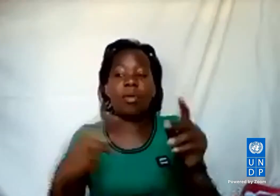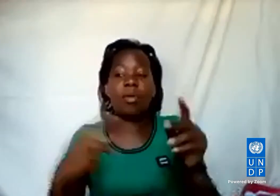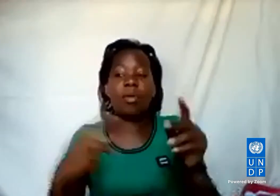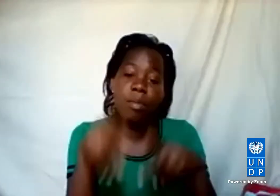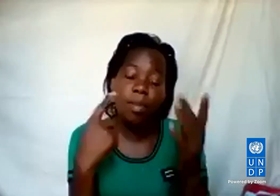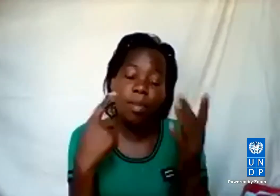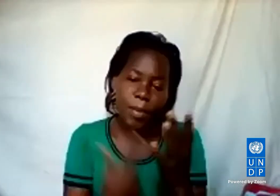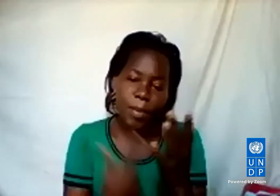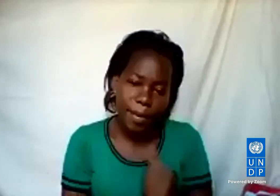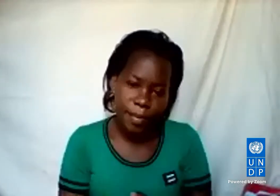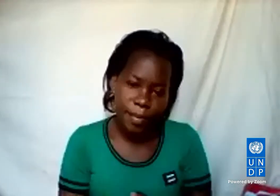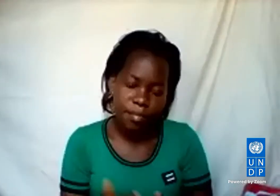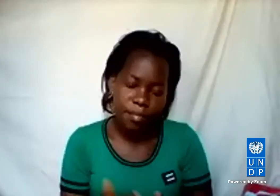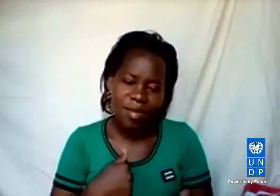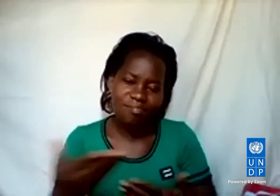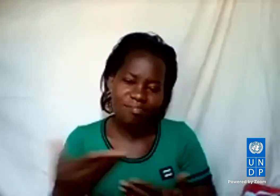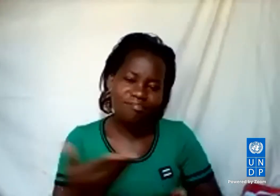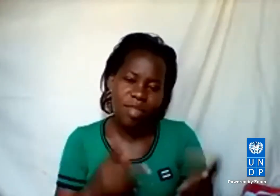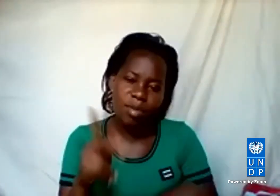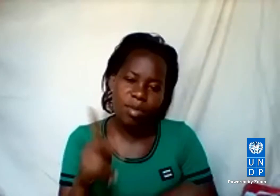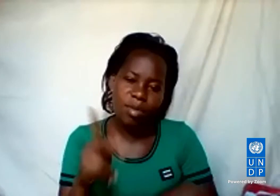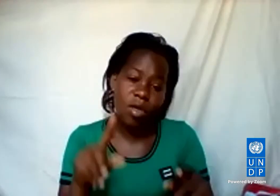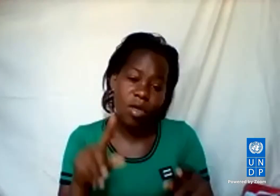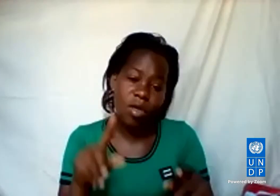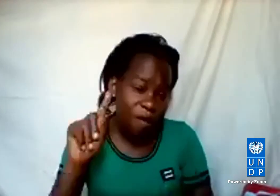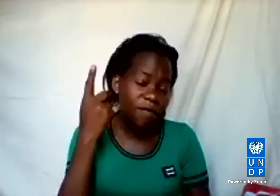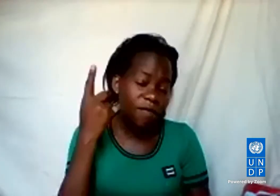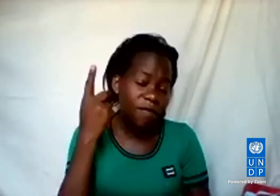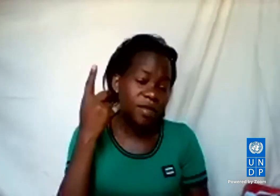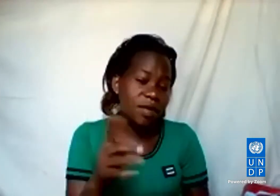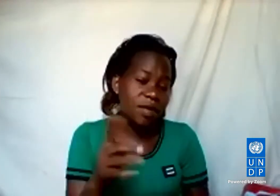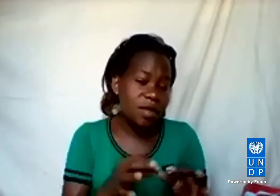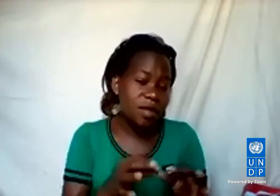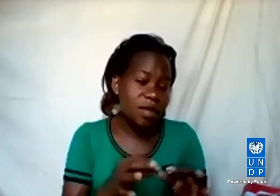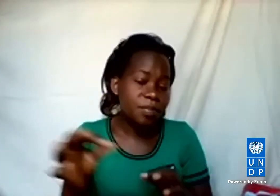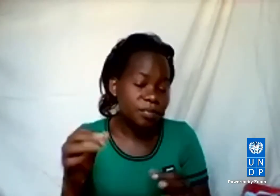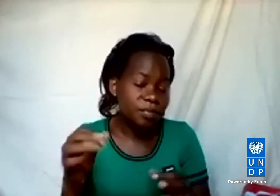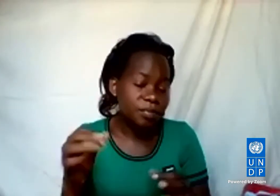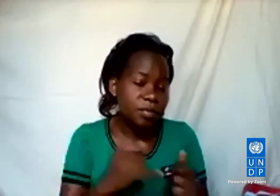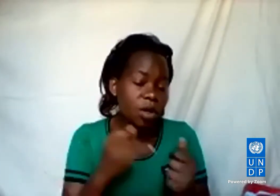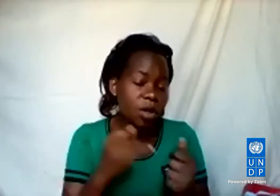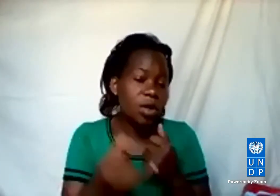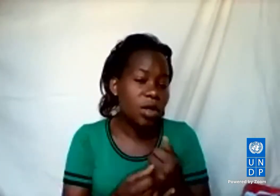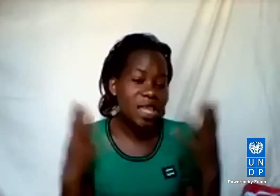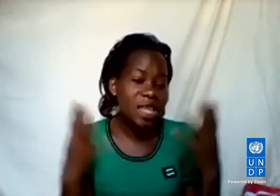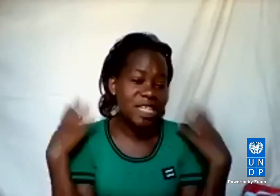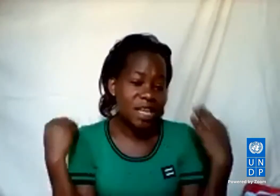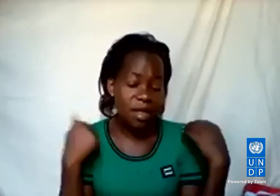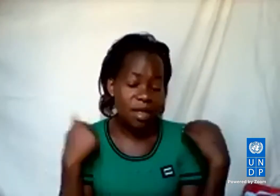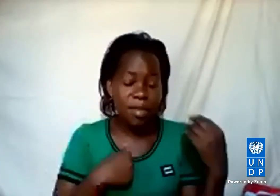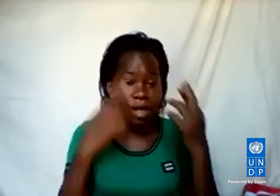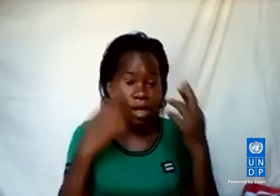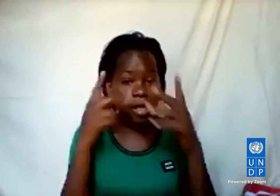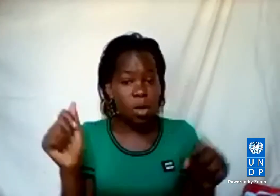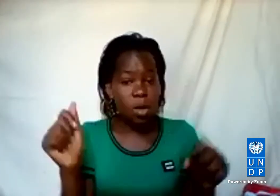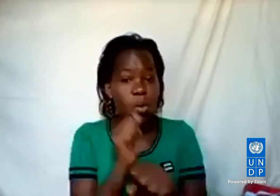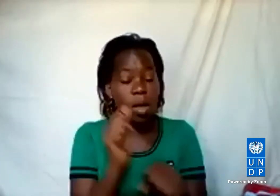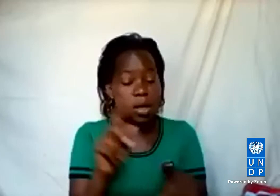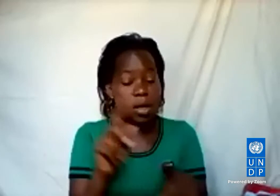with is that your first line of employment is an internship. Me, I started working when I was still studying.